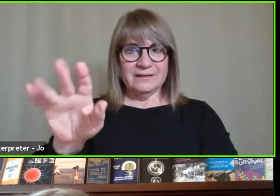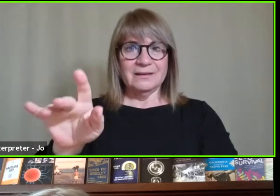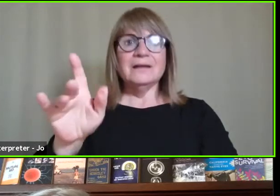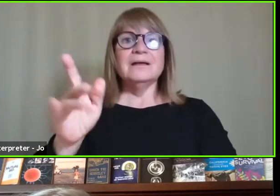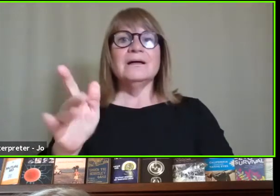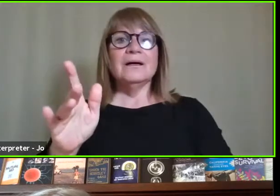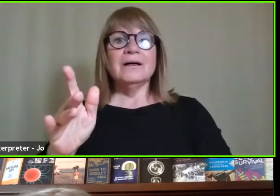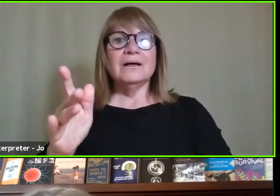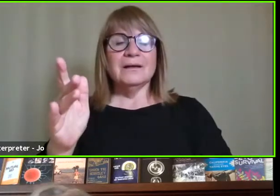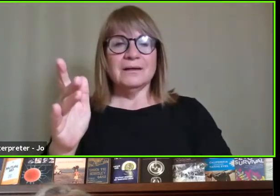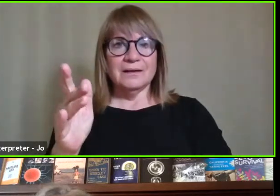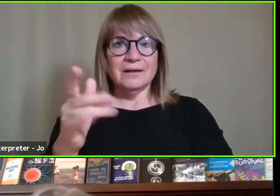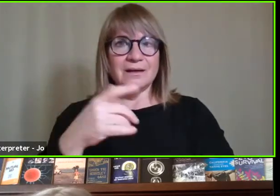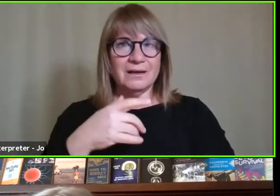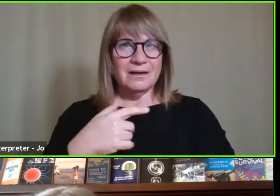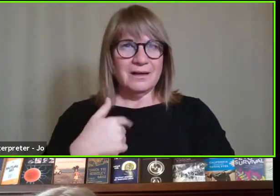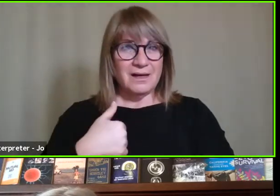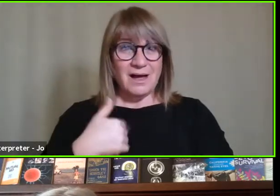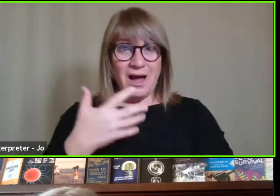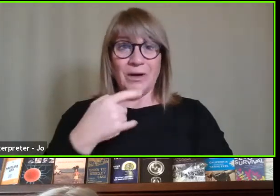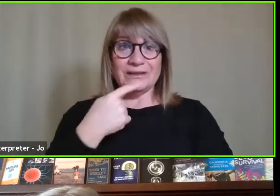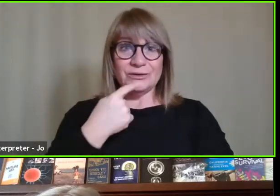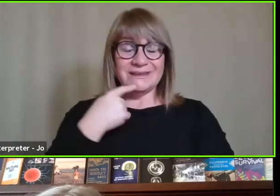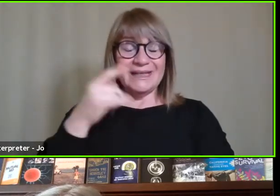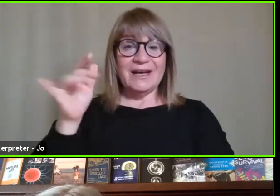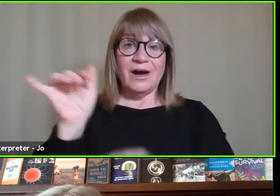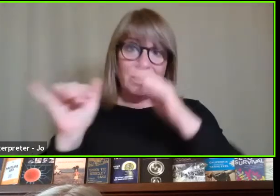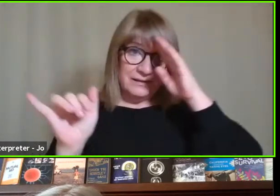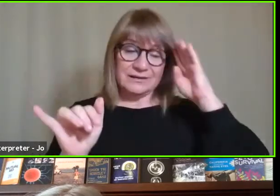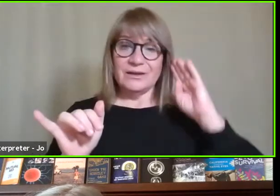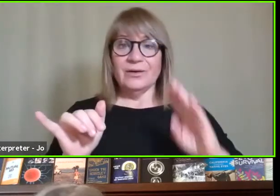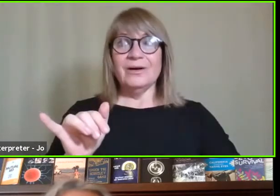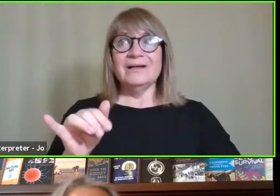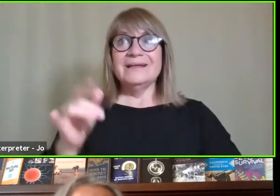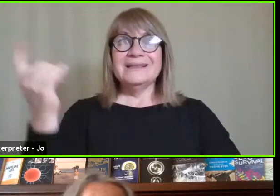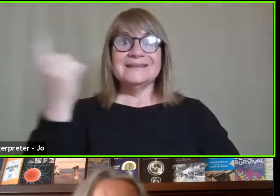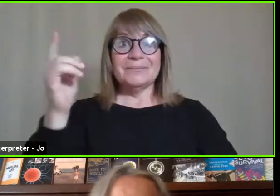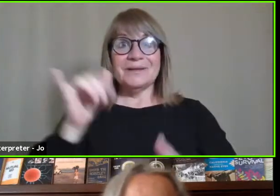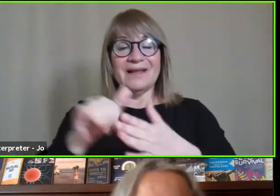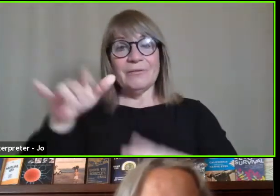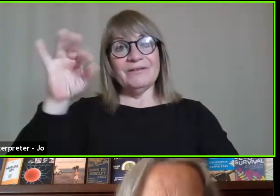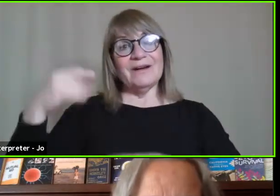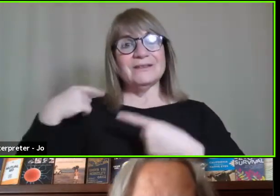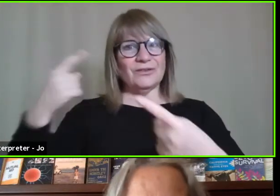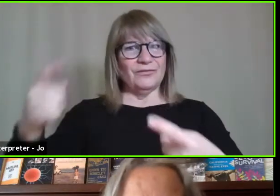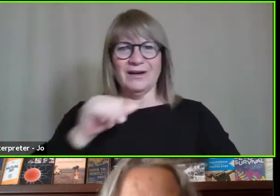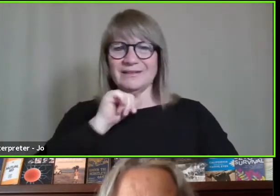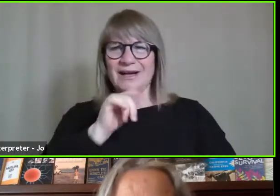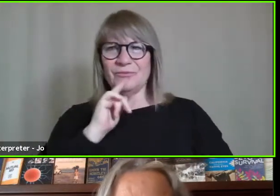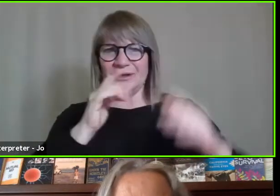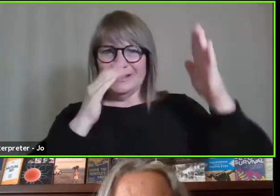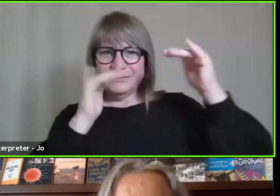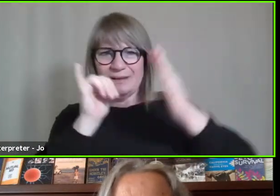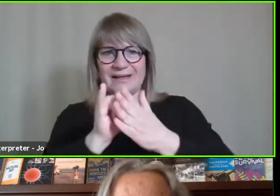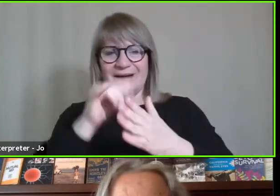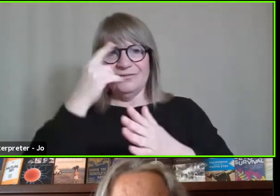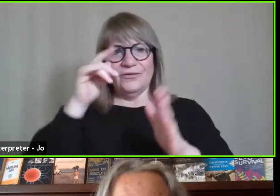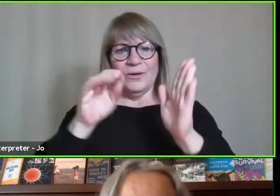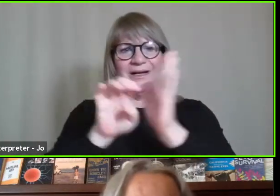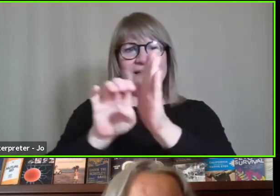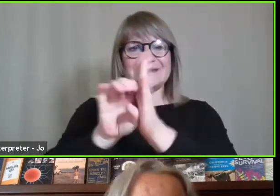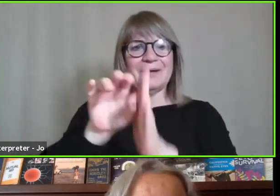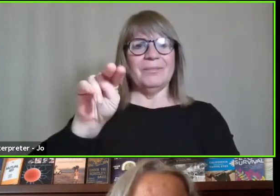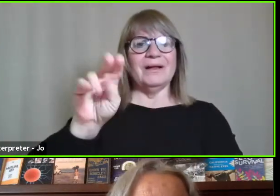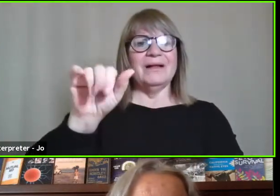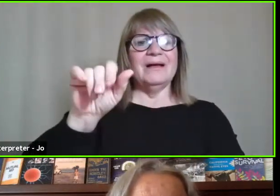if anything we found yet is something we didn't necessarily expect based on for example natalie's previous scholarship